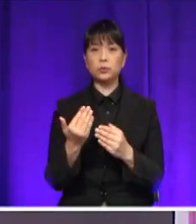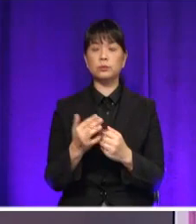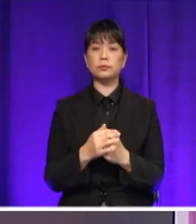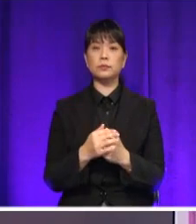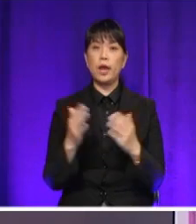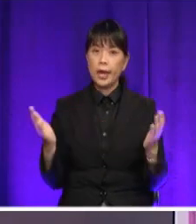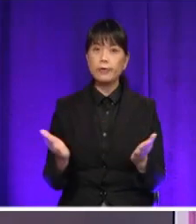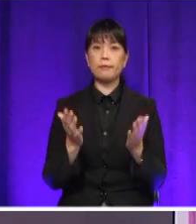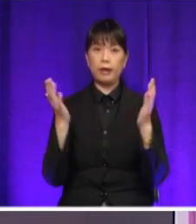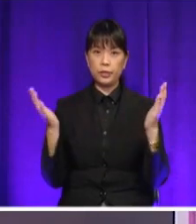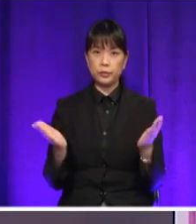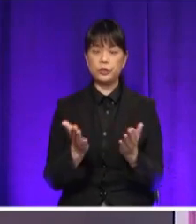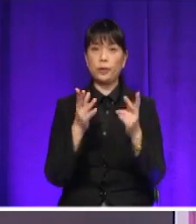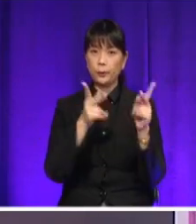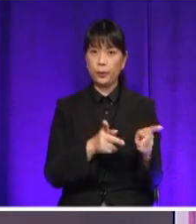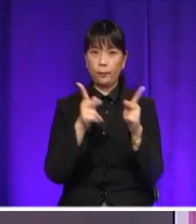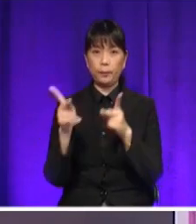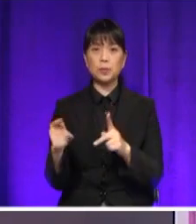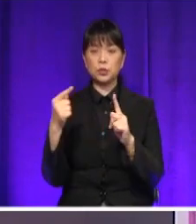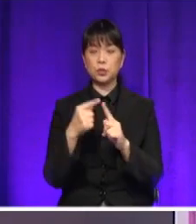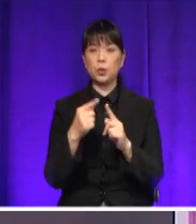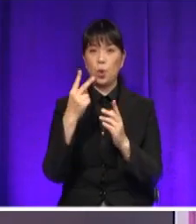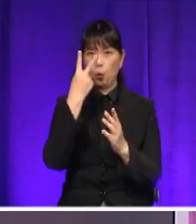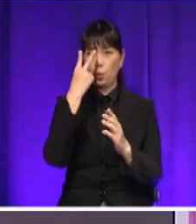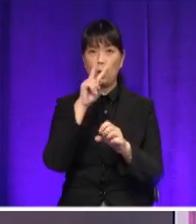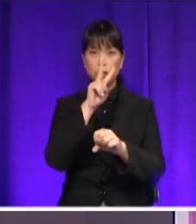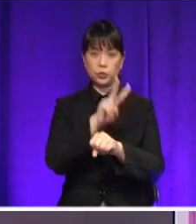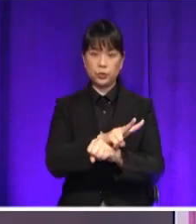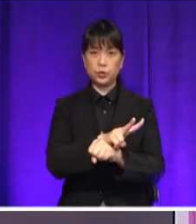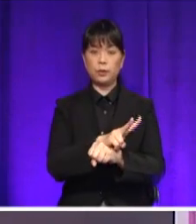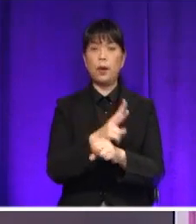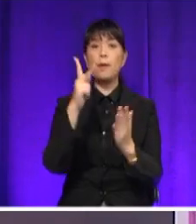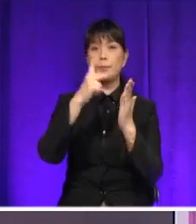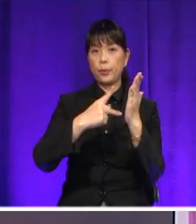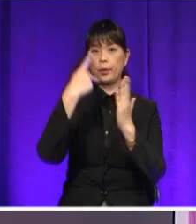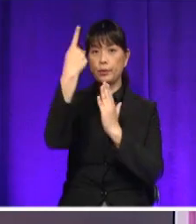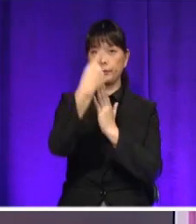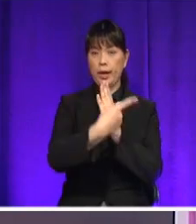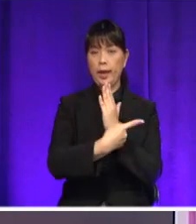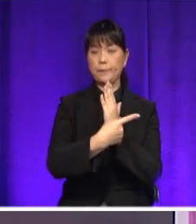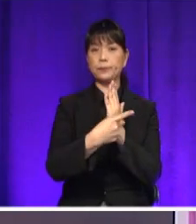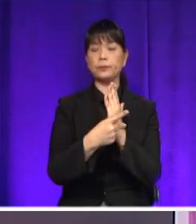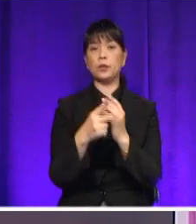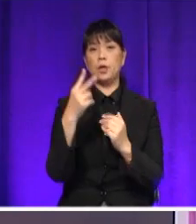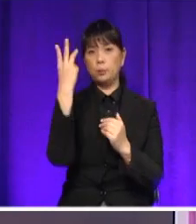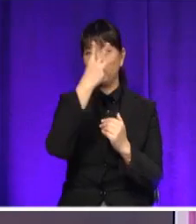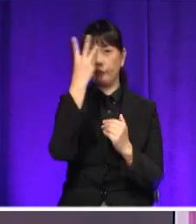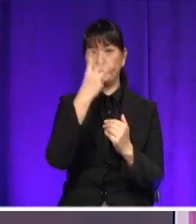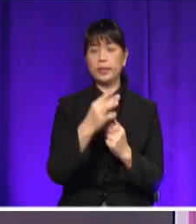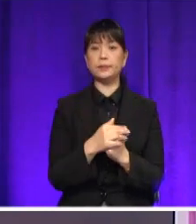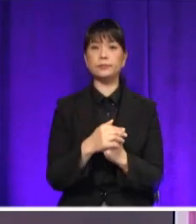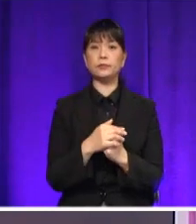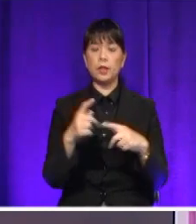pupils to watch programs, doesn't matter if it's a movie, drama in English,